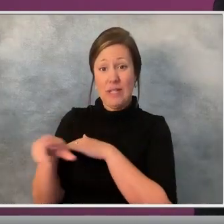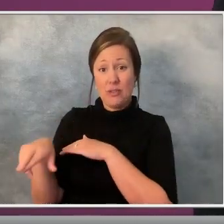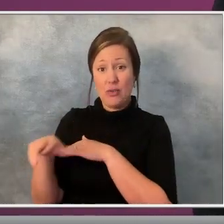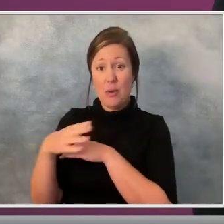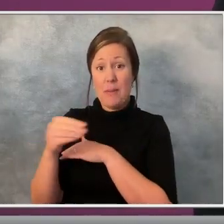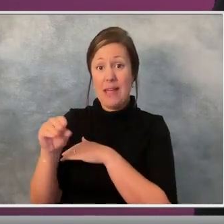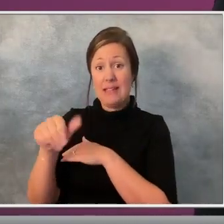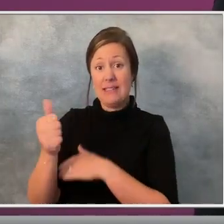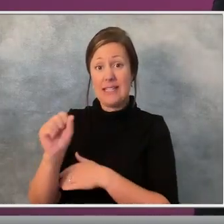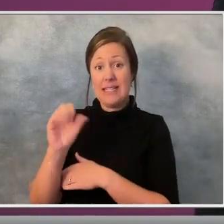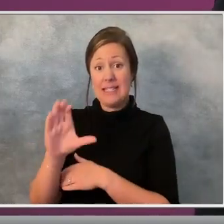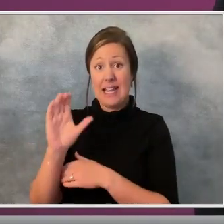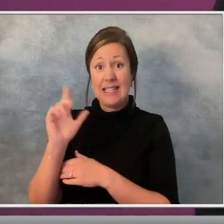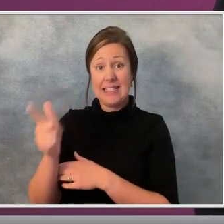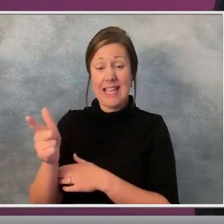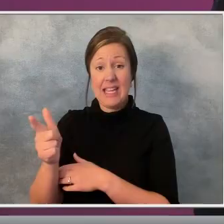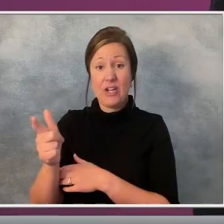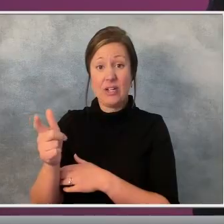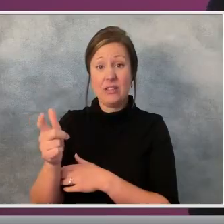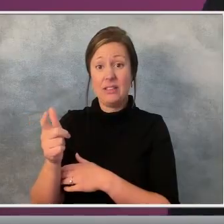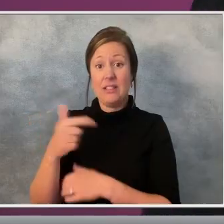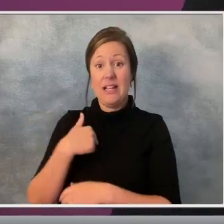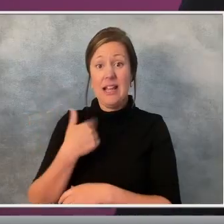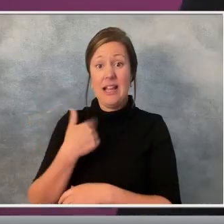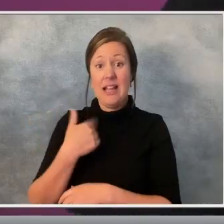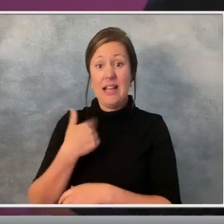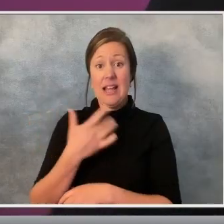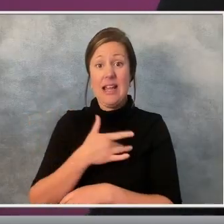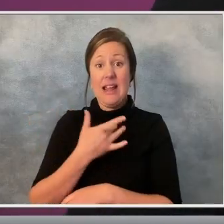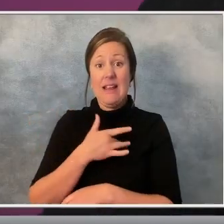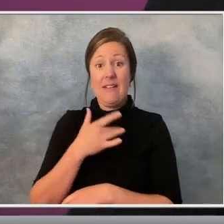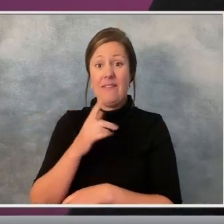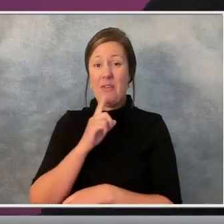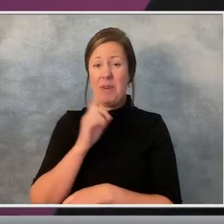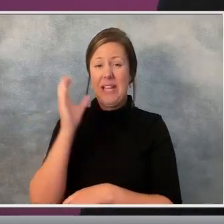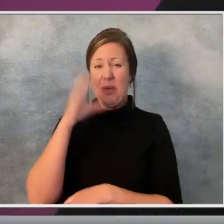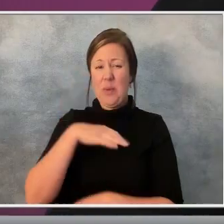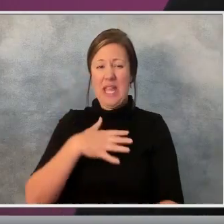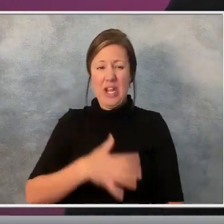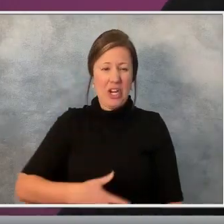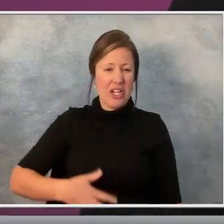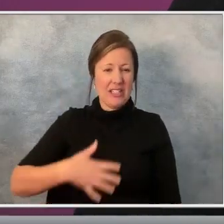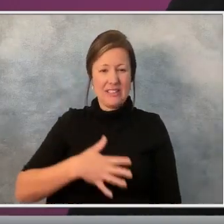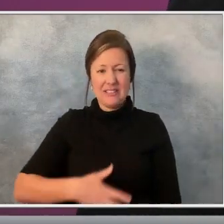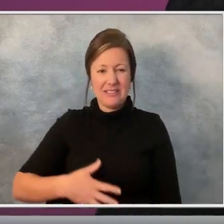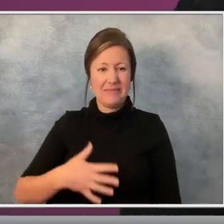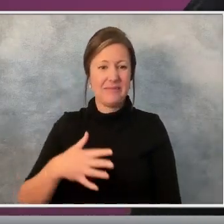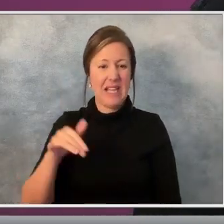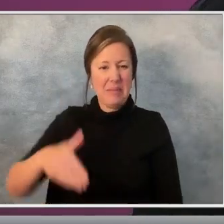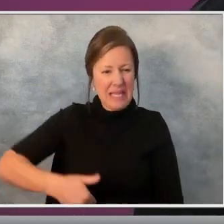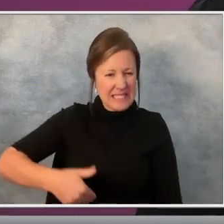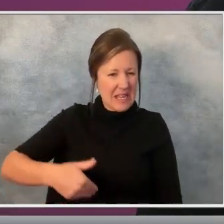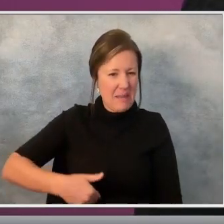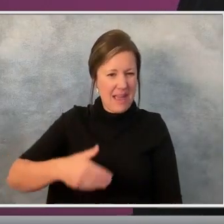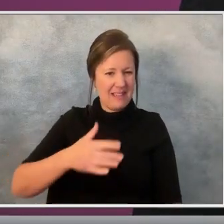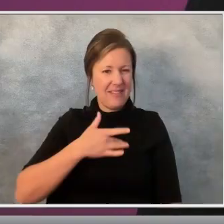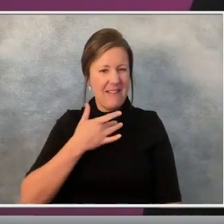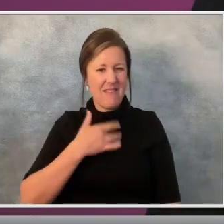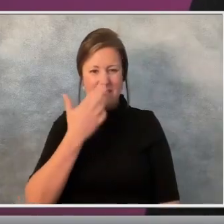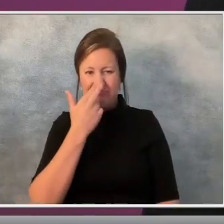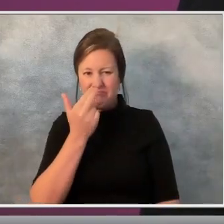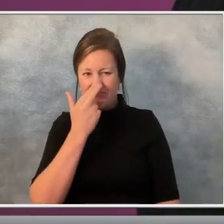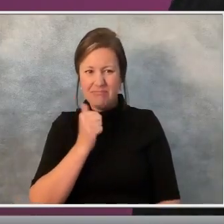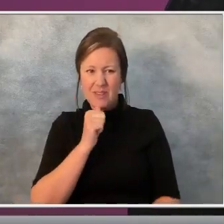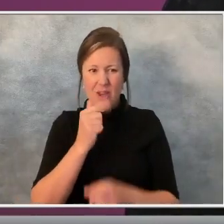later, I just felt just kind of weird right in my stomach area here, you know, and I was trying to hold myself